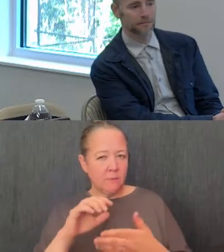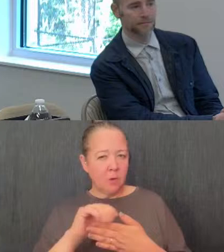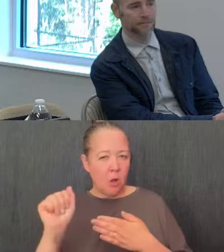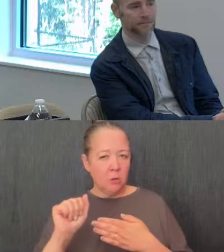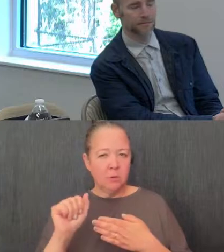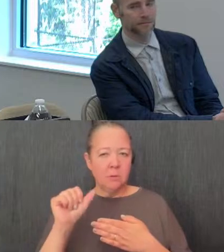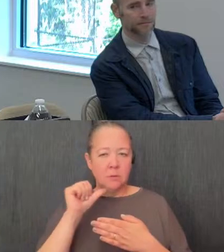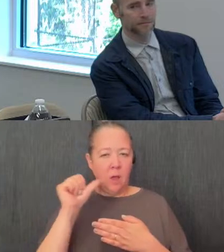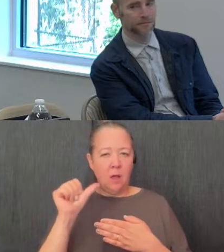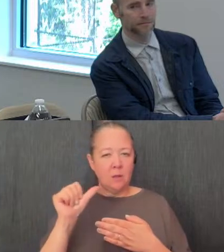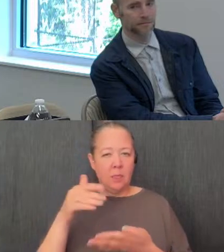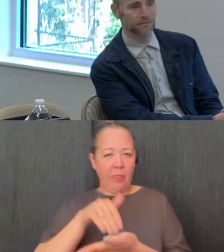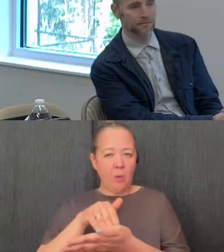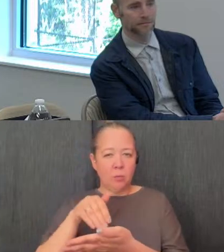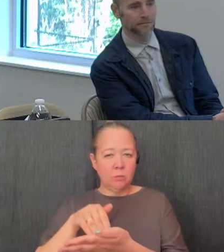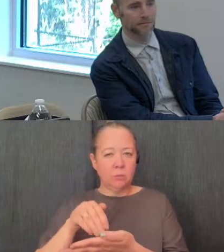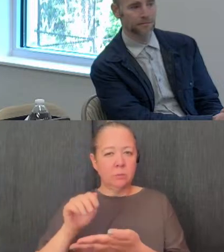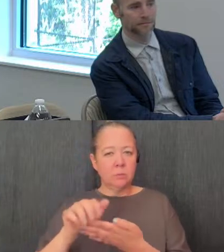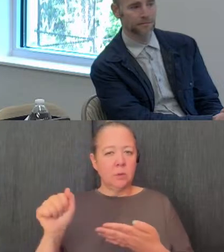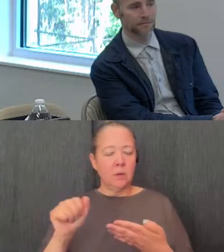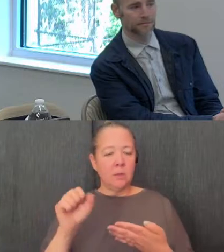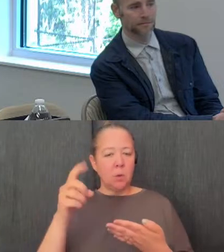deficit next year.